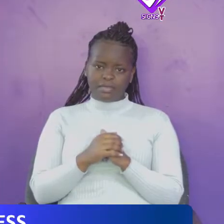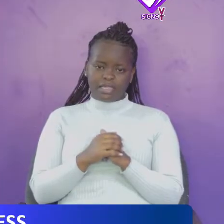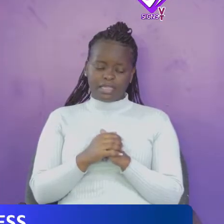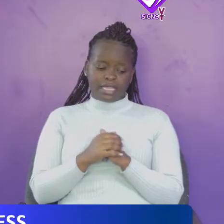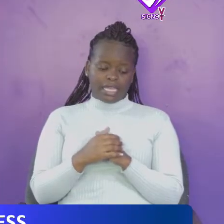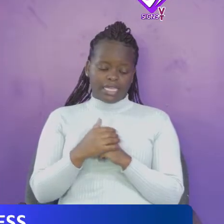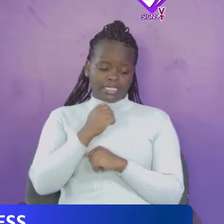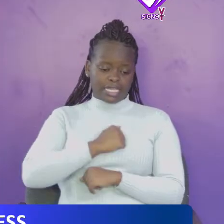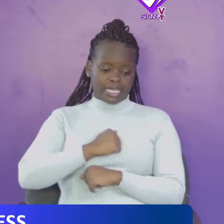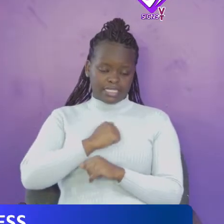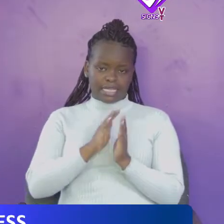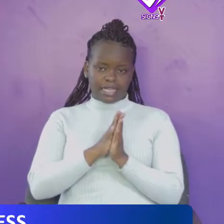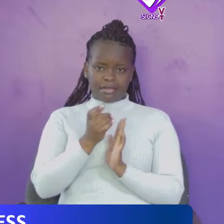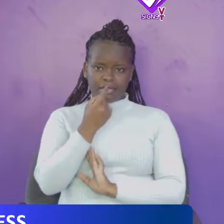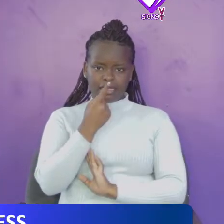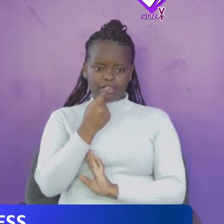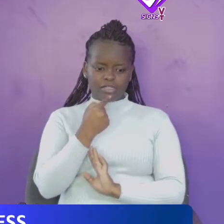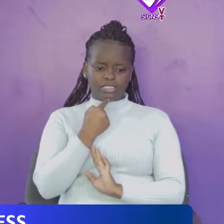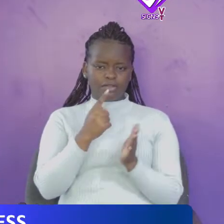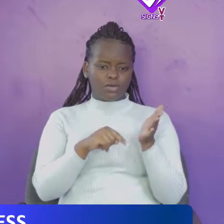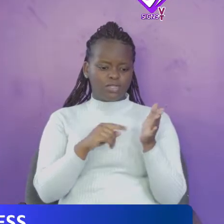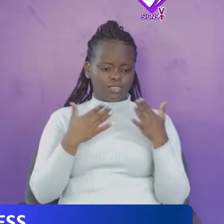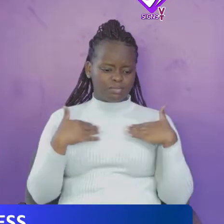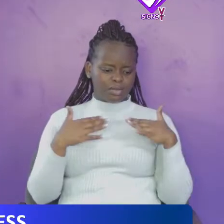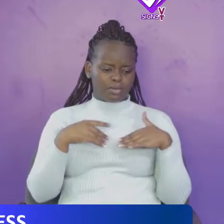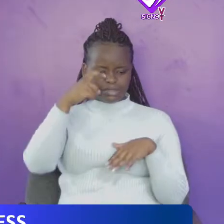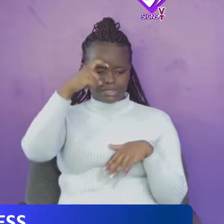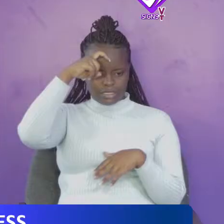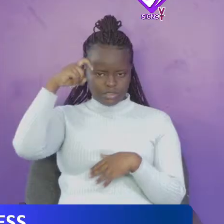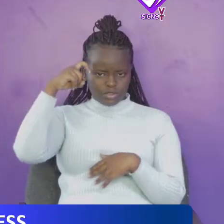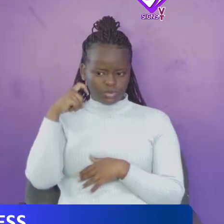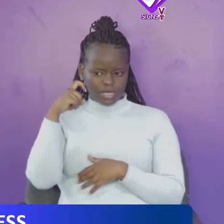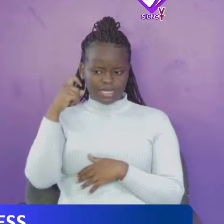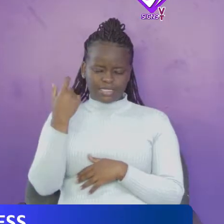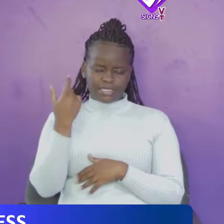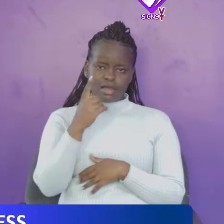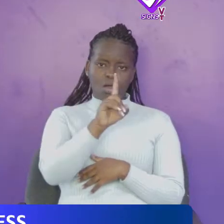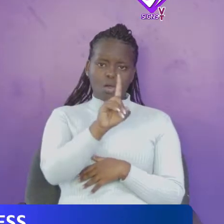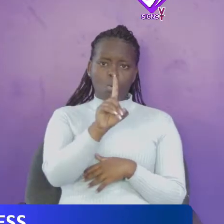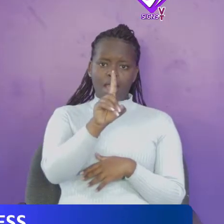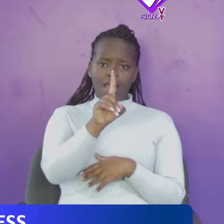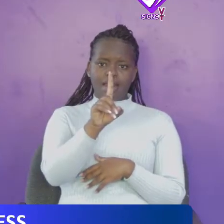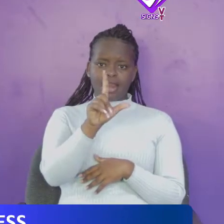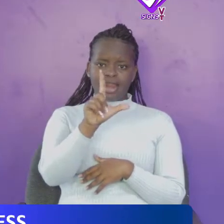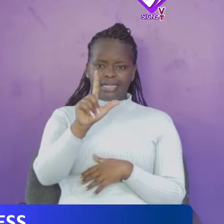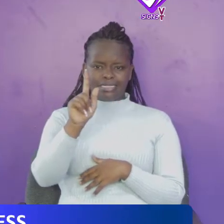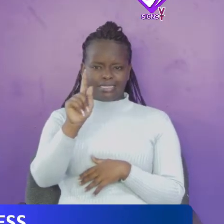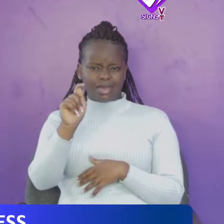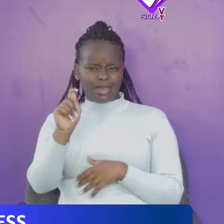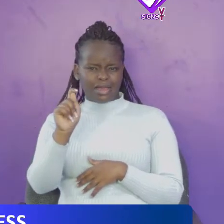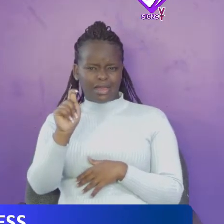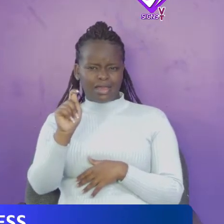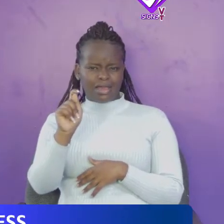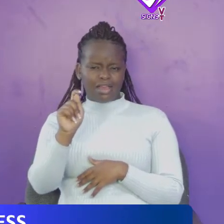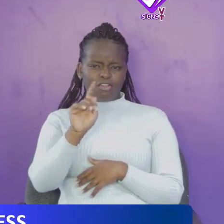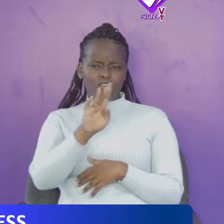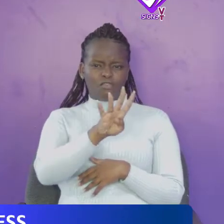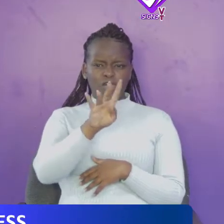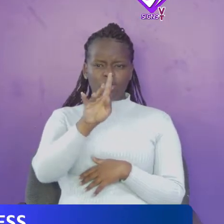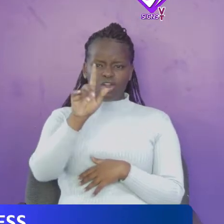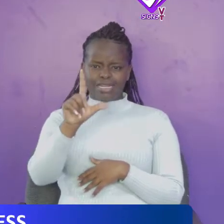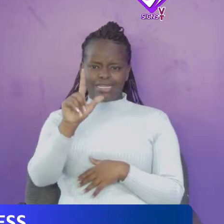that individuals, they sweat 1 liter, about 4 liters an